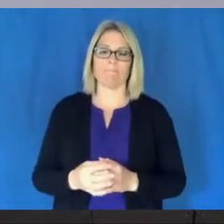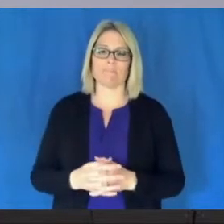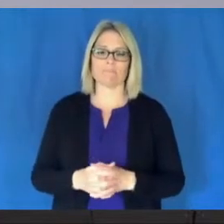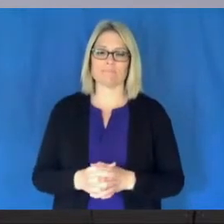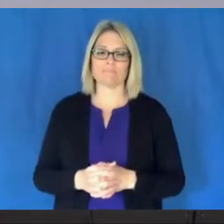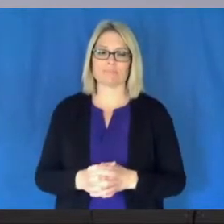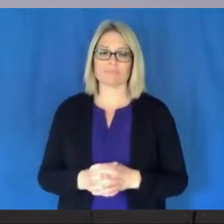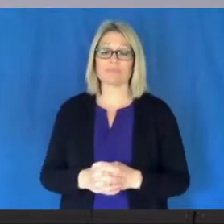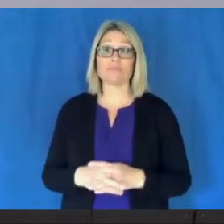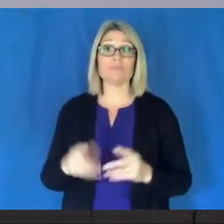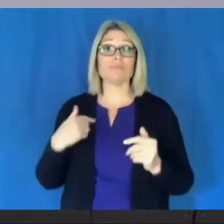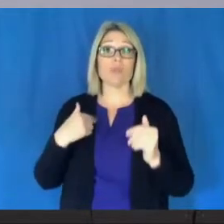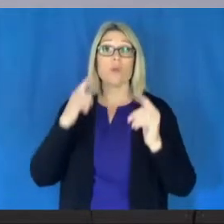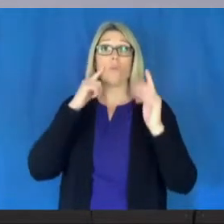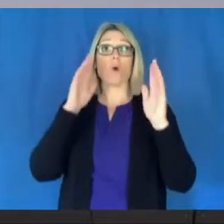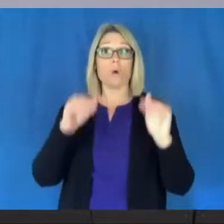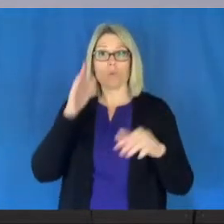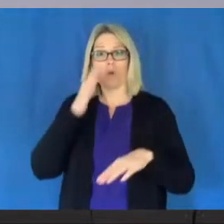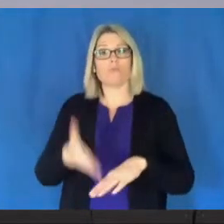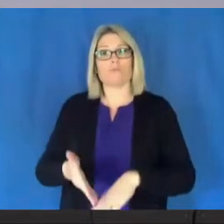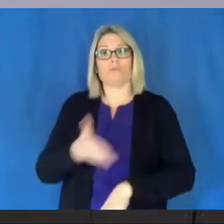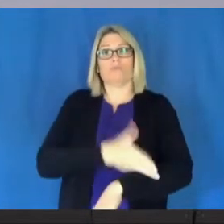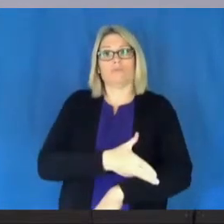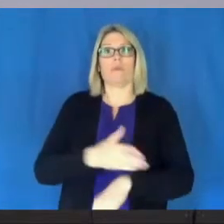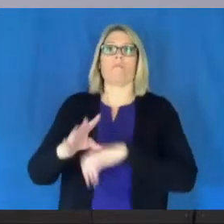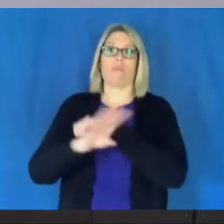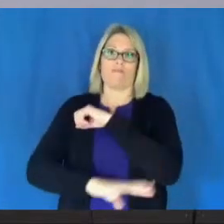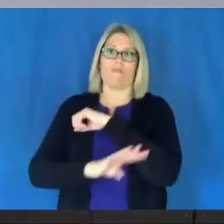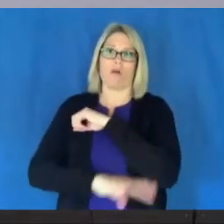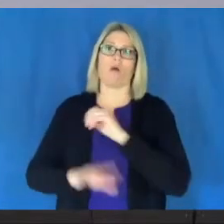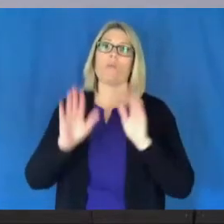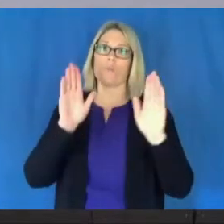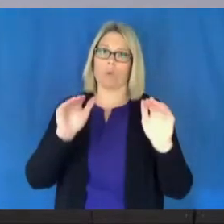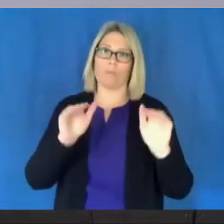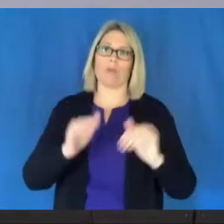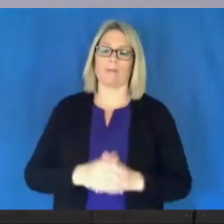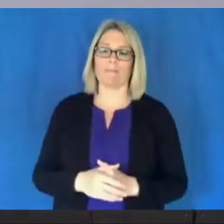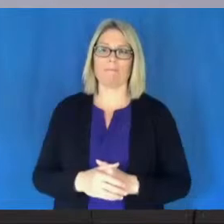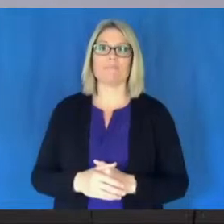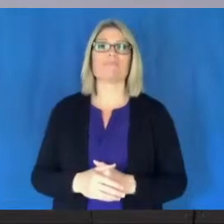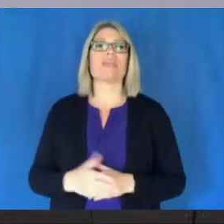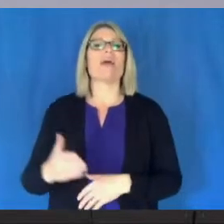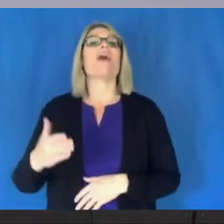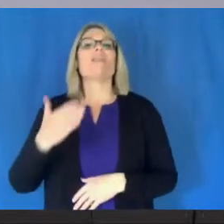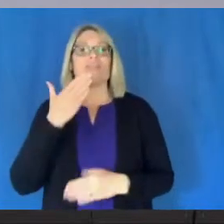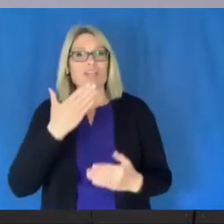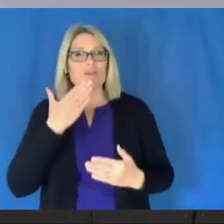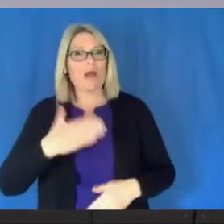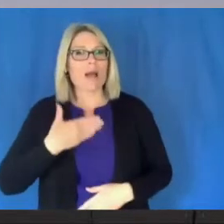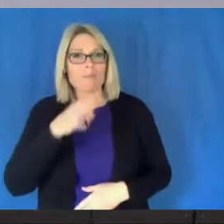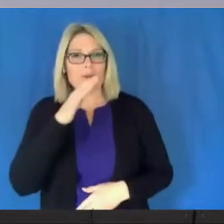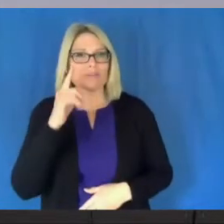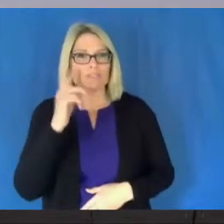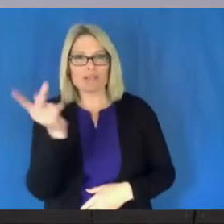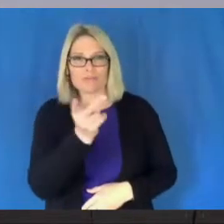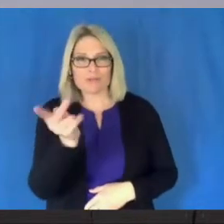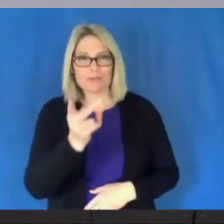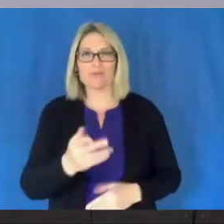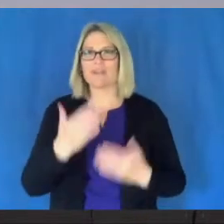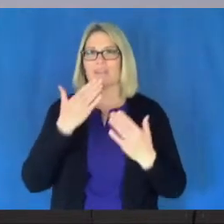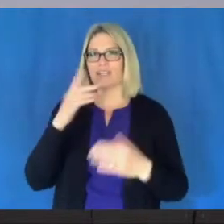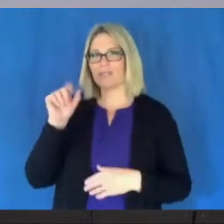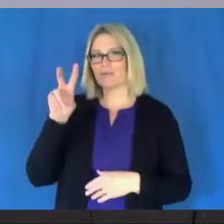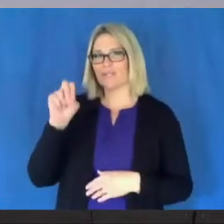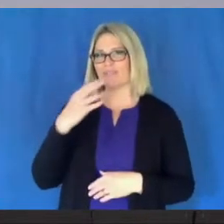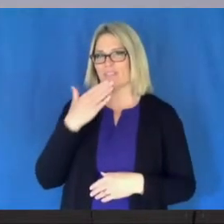look a lot better in the fall. Thank you, and happy Mother's Day to you both. Thank you, Dave.